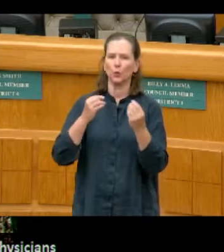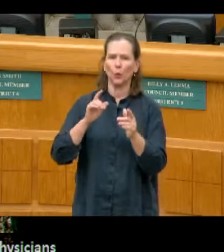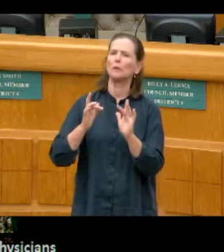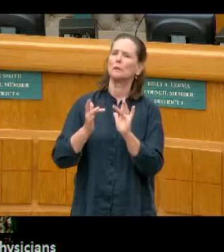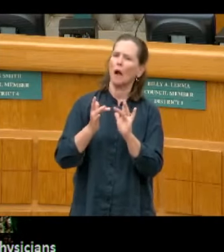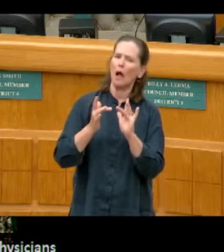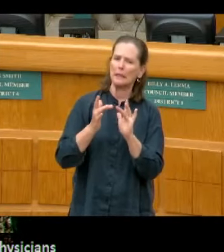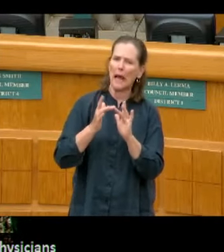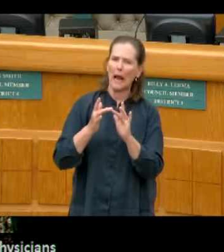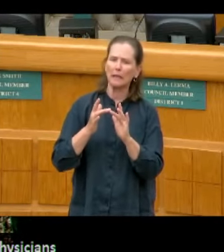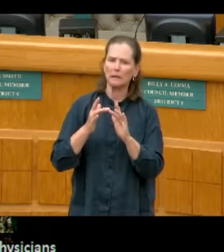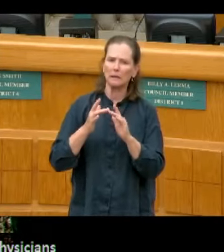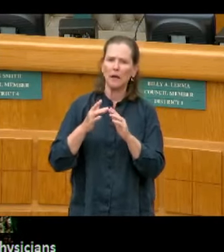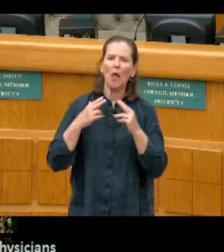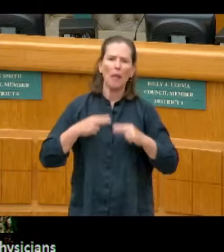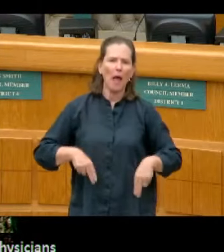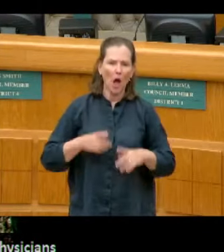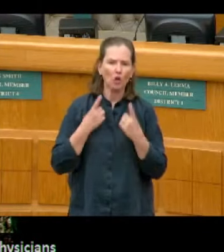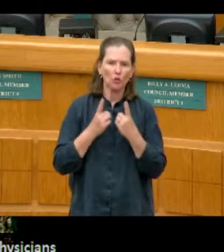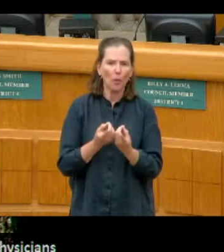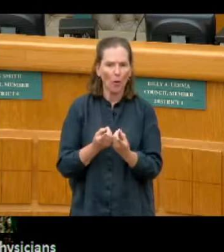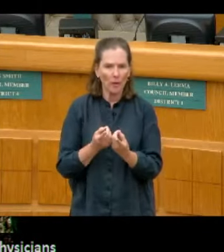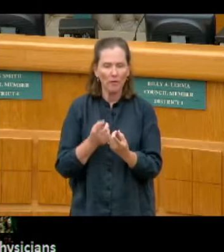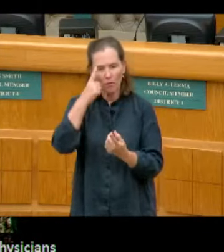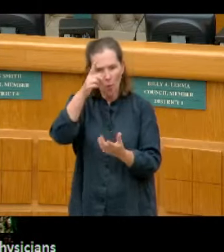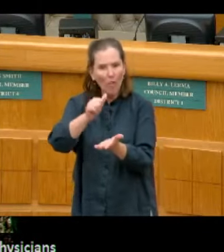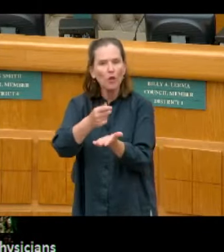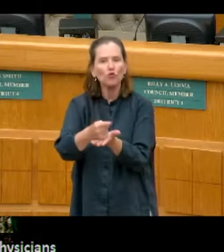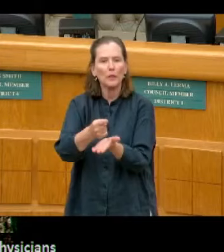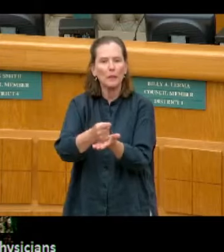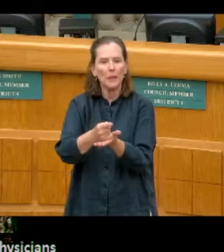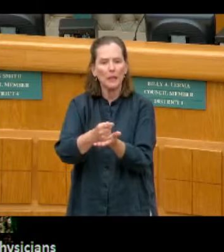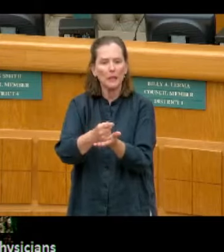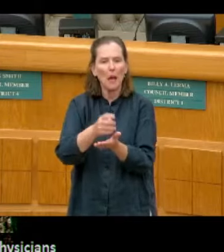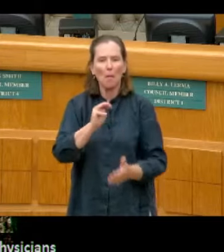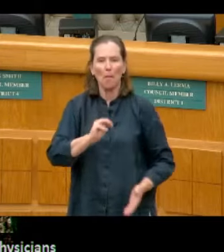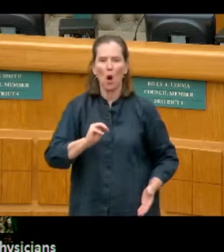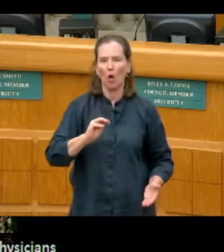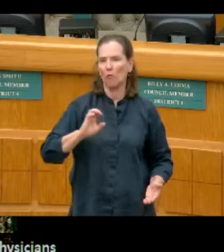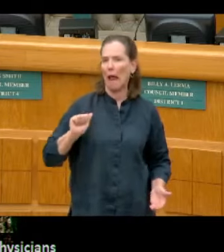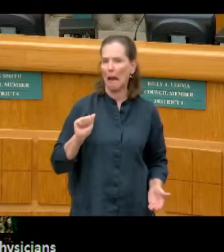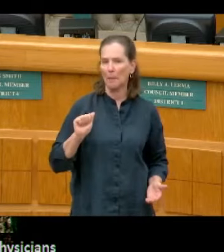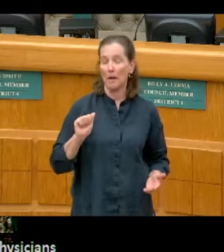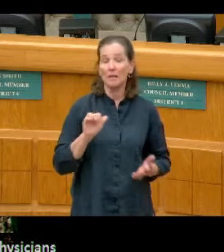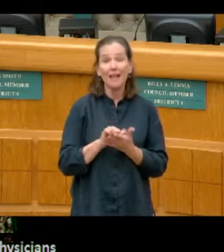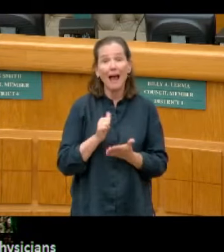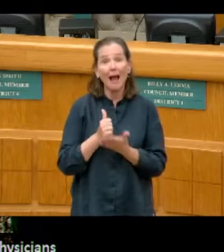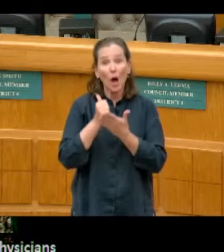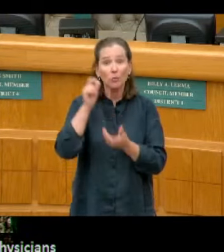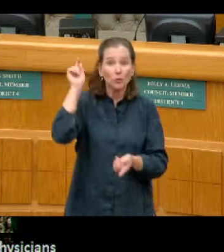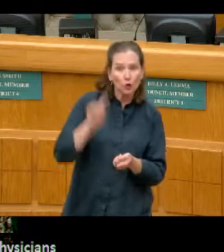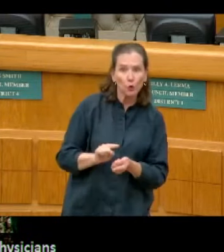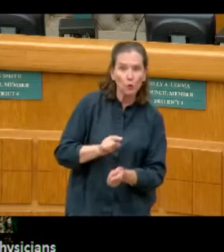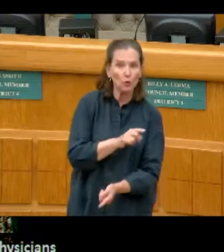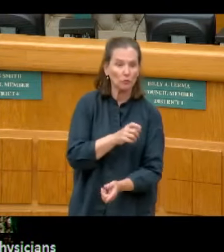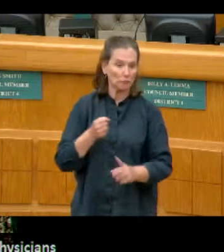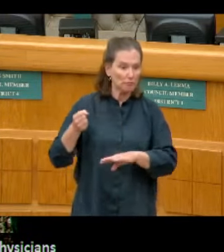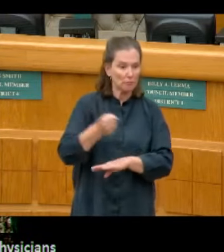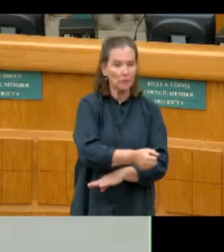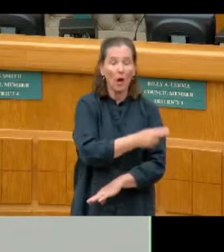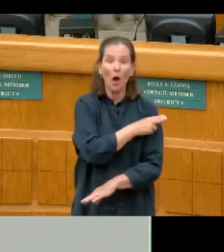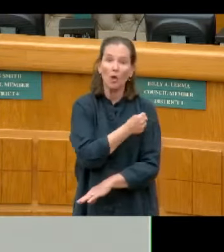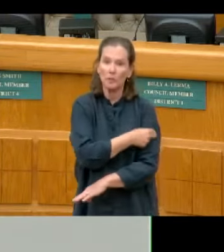antibodies, they decrease your probability of ending up in the hospital. So that's why you're encouraged to do that. So last slide, and